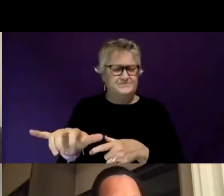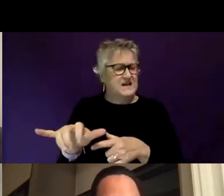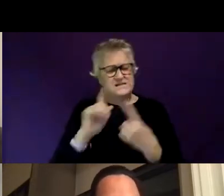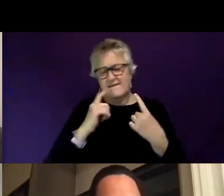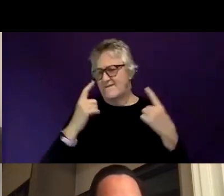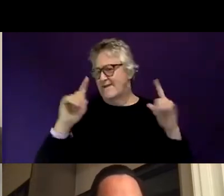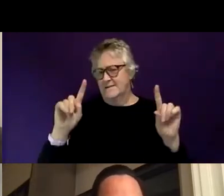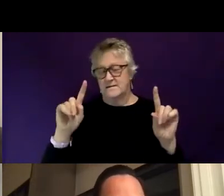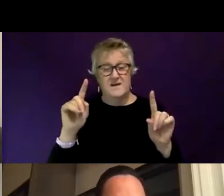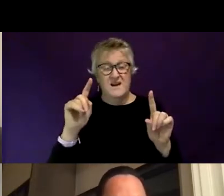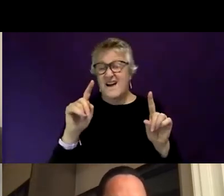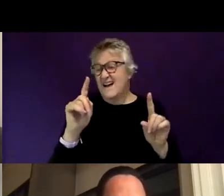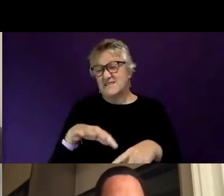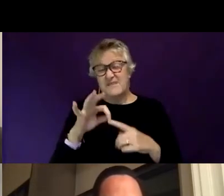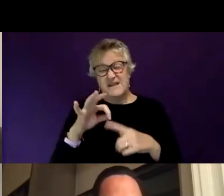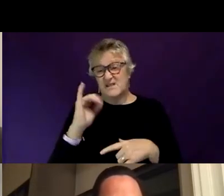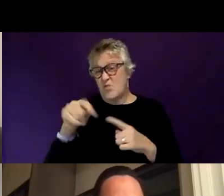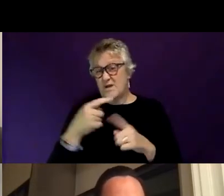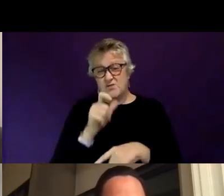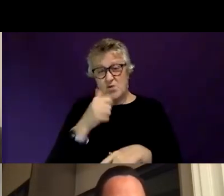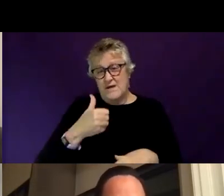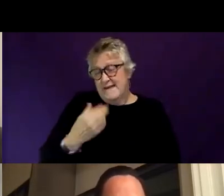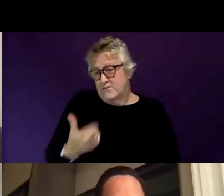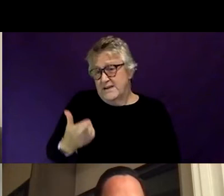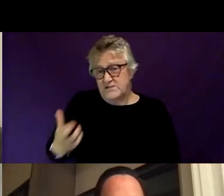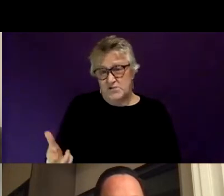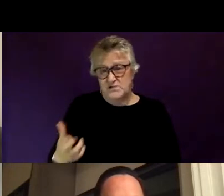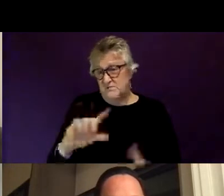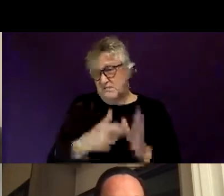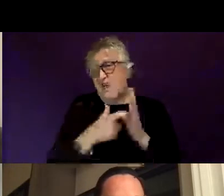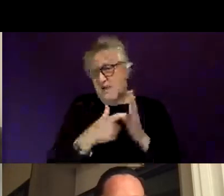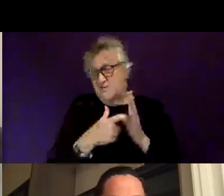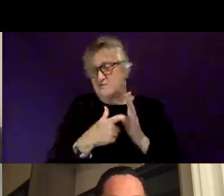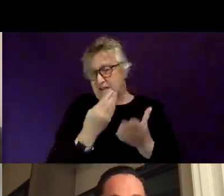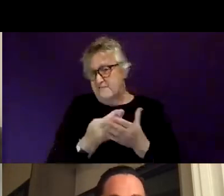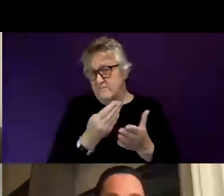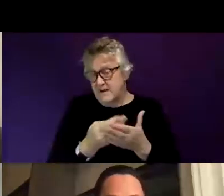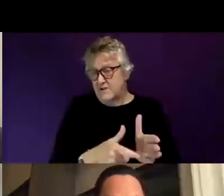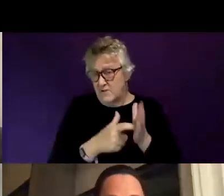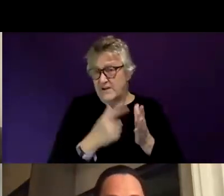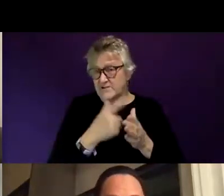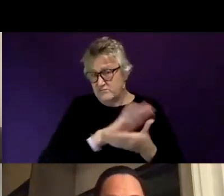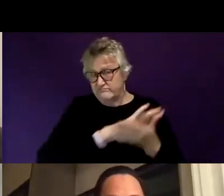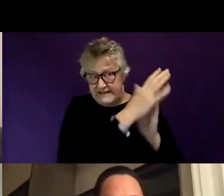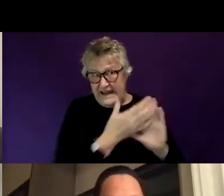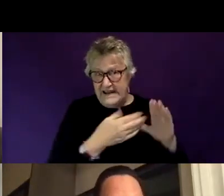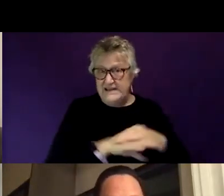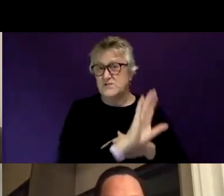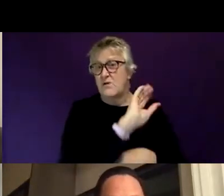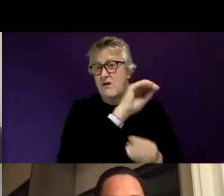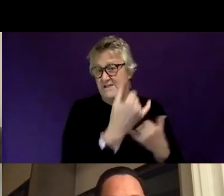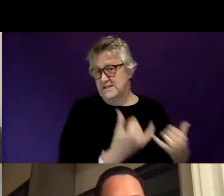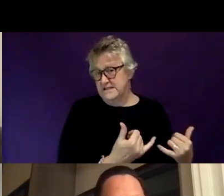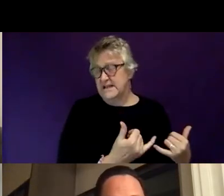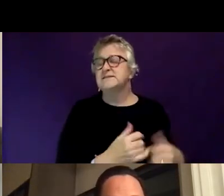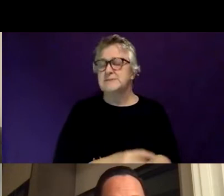particularly if you're not blessed with the resources that it seemingly takes to get into public office these days. There's a way for you to go out there and show people your talent, and they will respond,